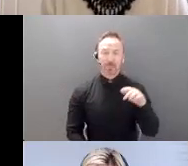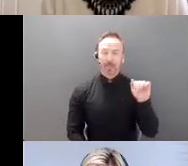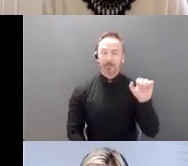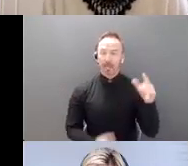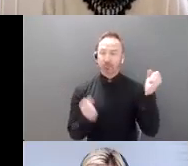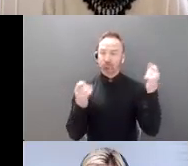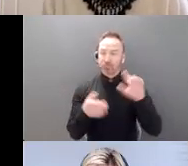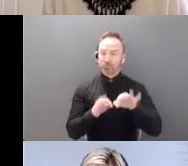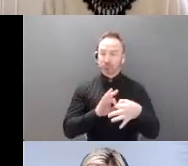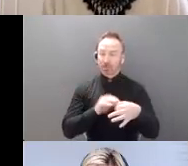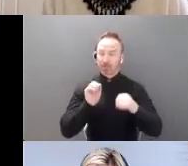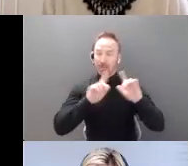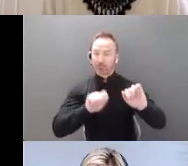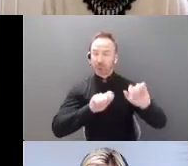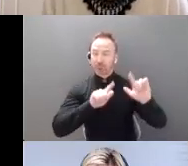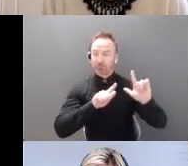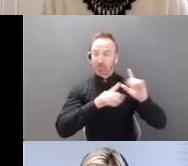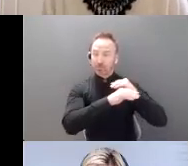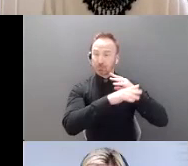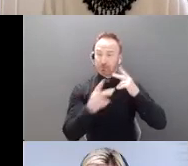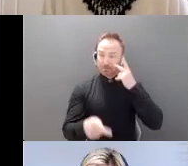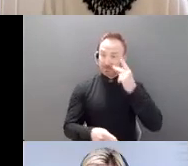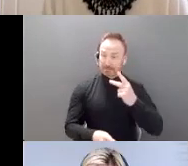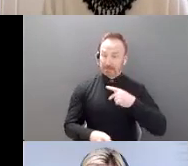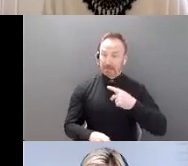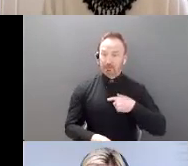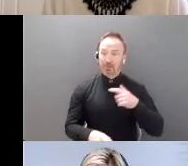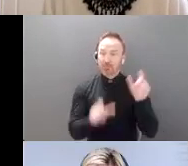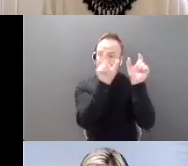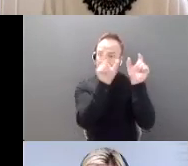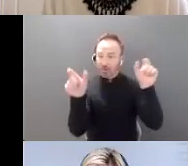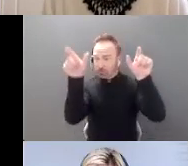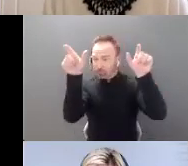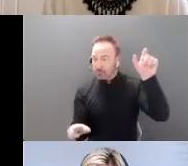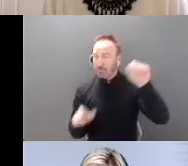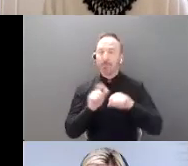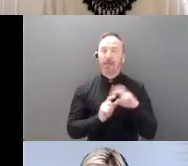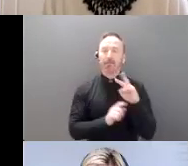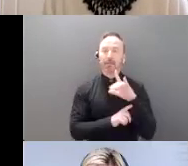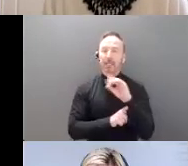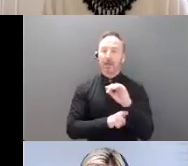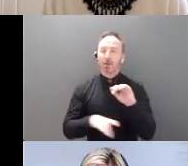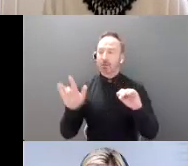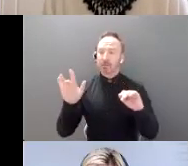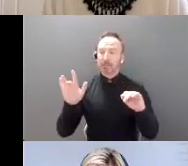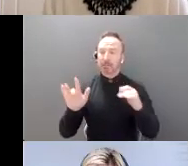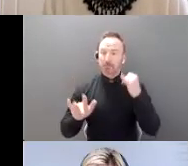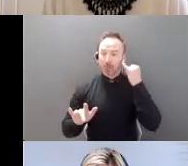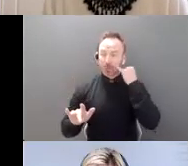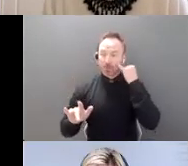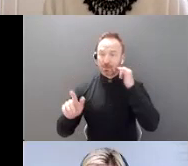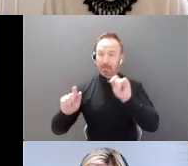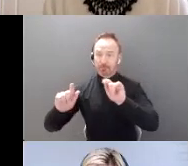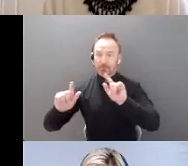their video on your screen. You can make their video larger if you drag the